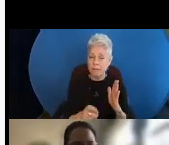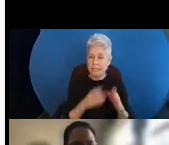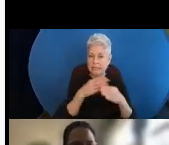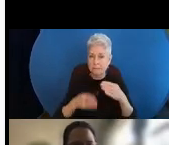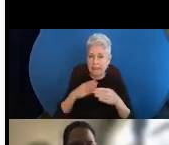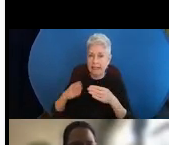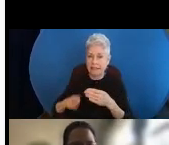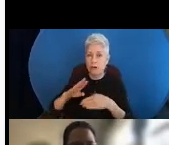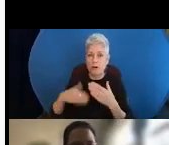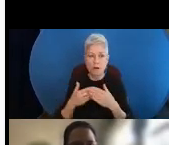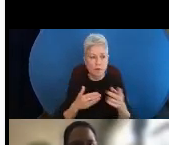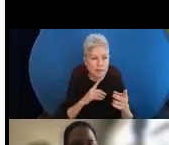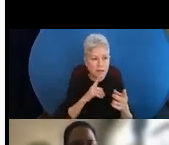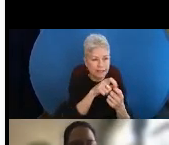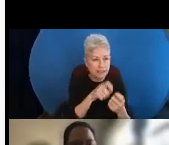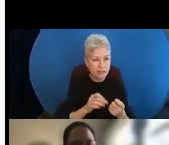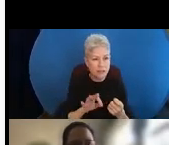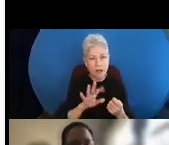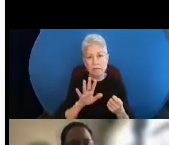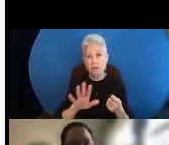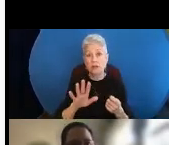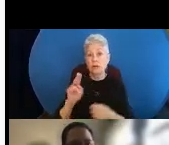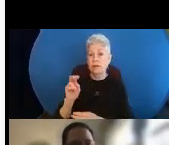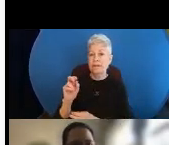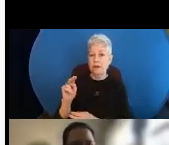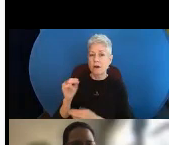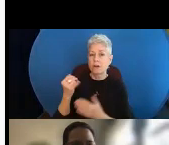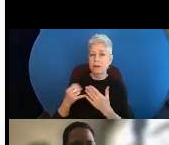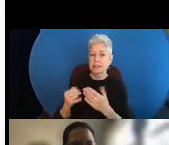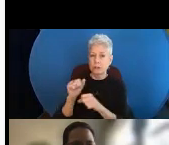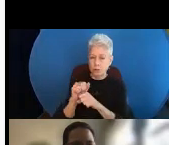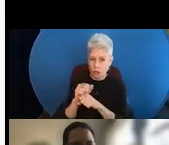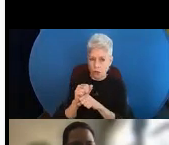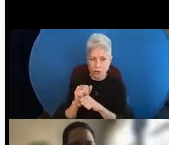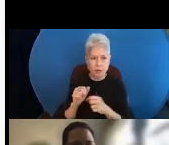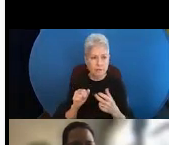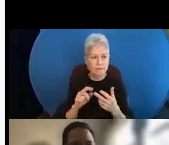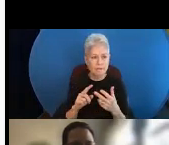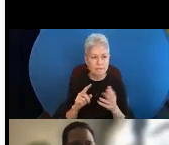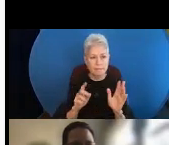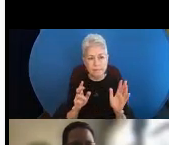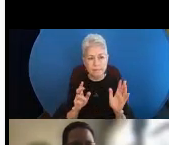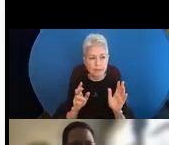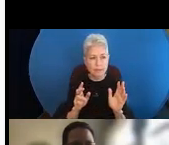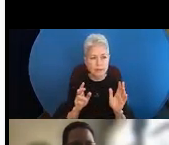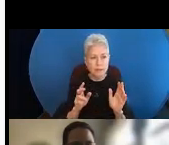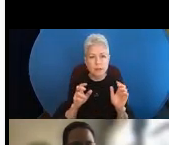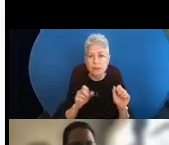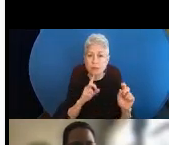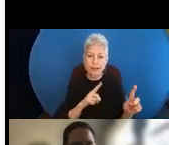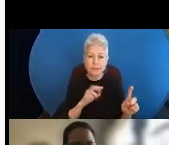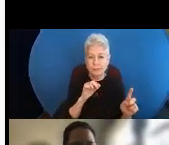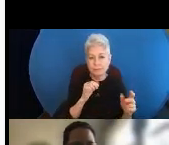Here we ask for details of the nature of your non-artistic related work. Not applicable, you can enter not